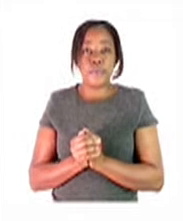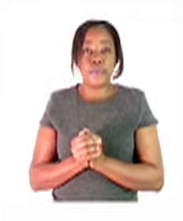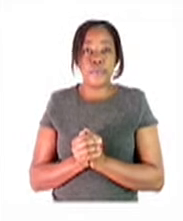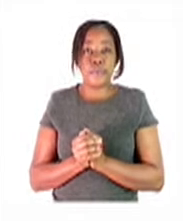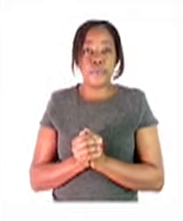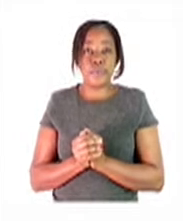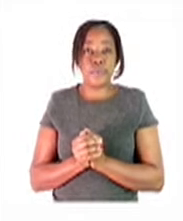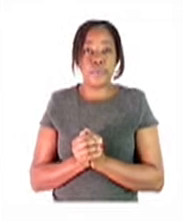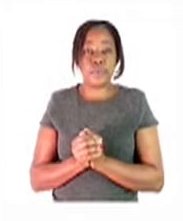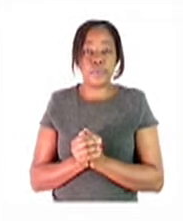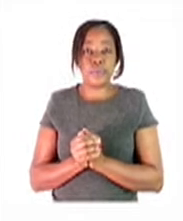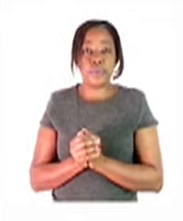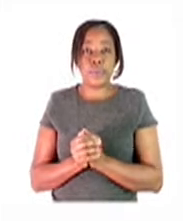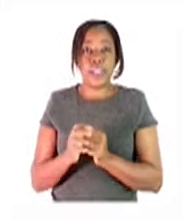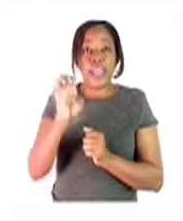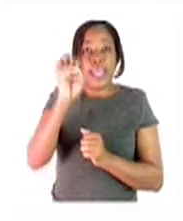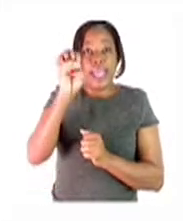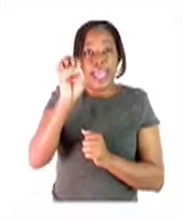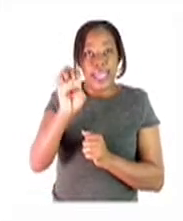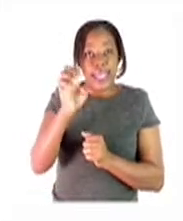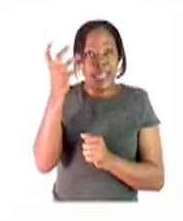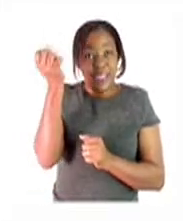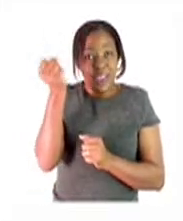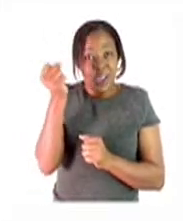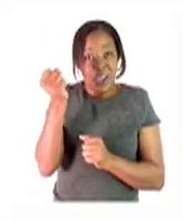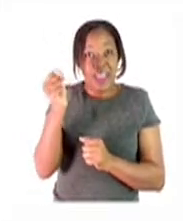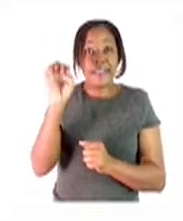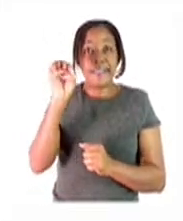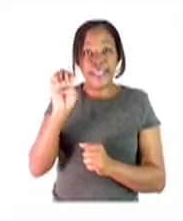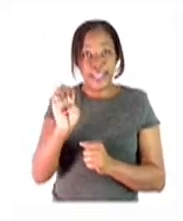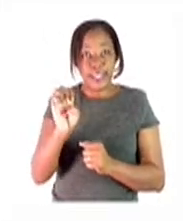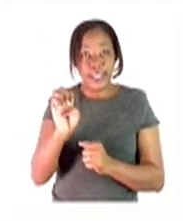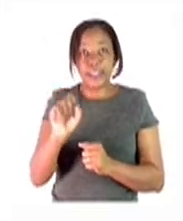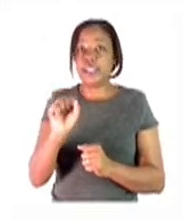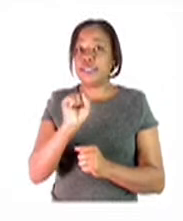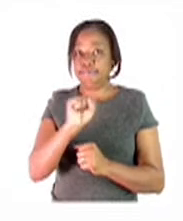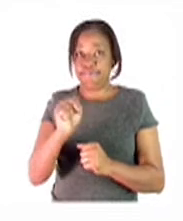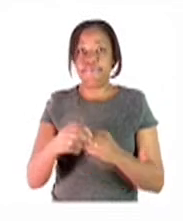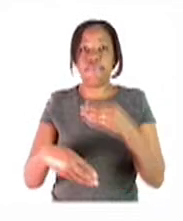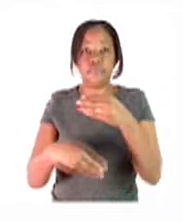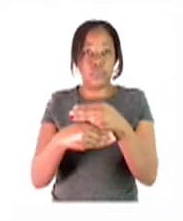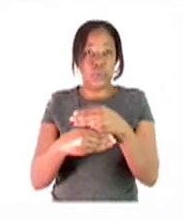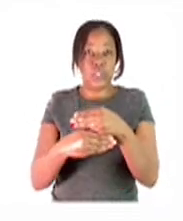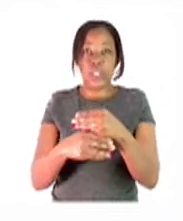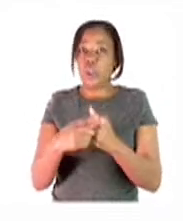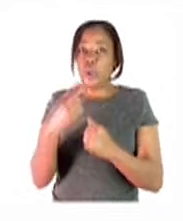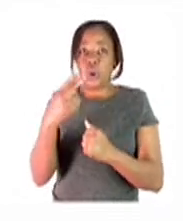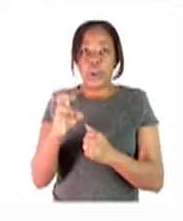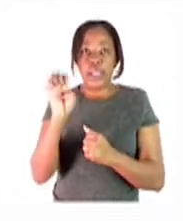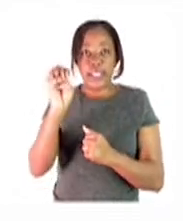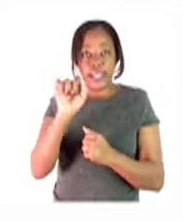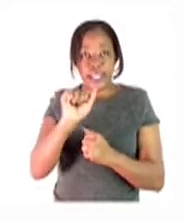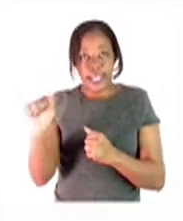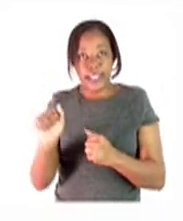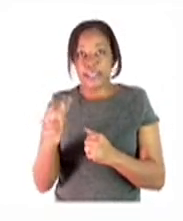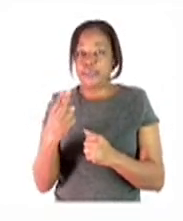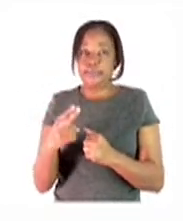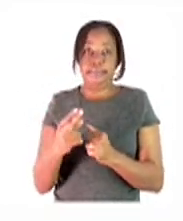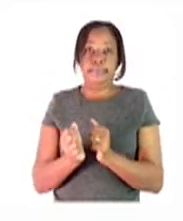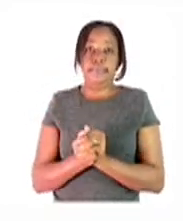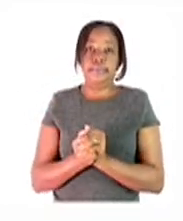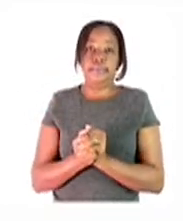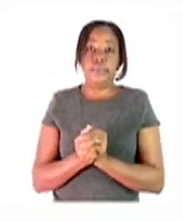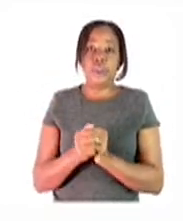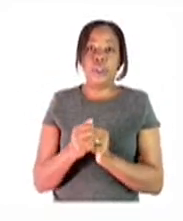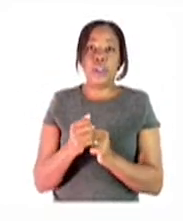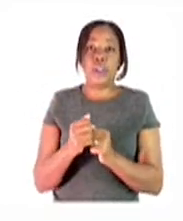an S? Okay. For example, if I say the word box,